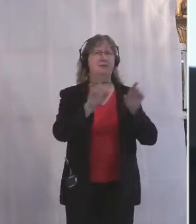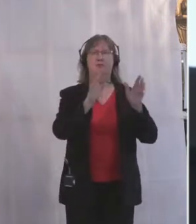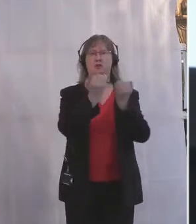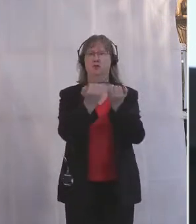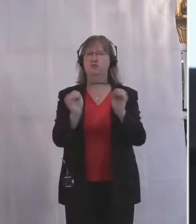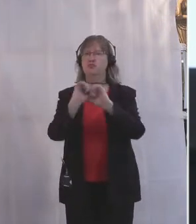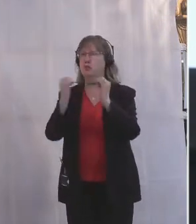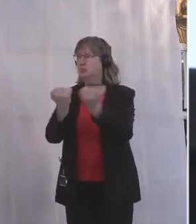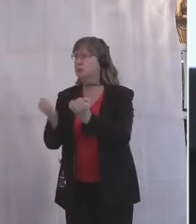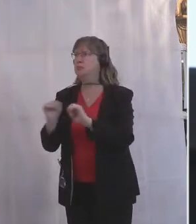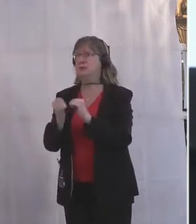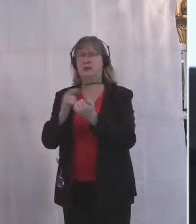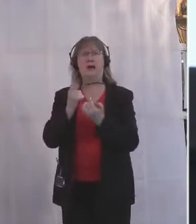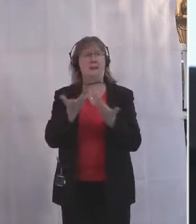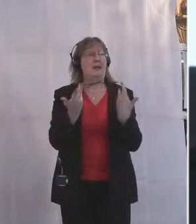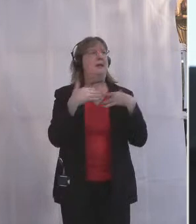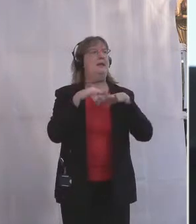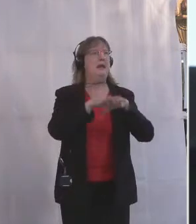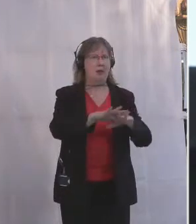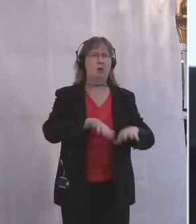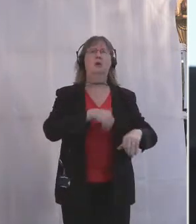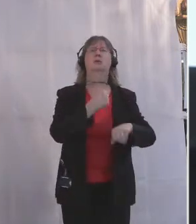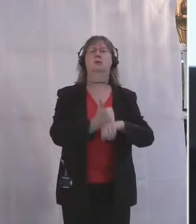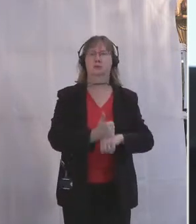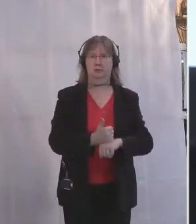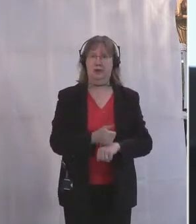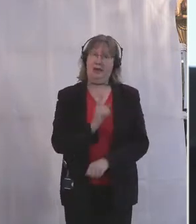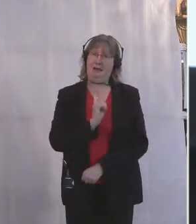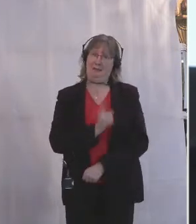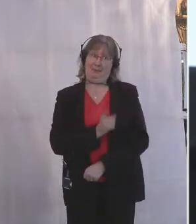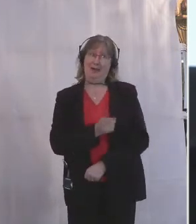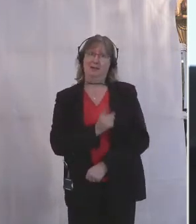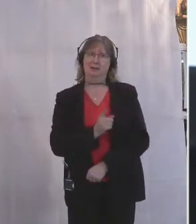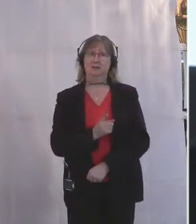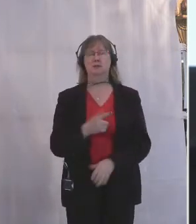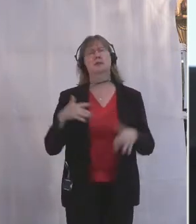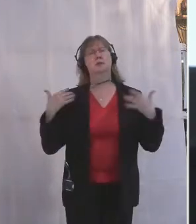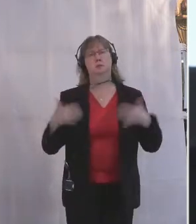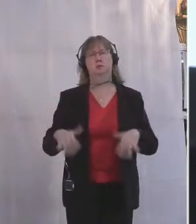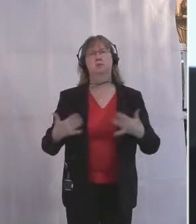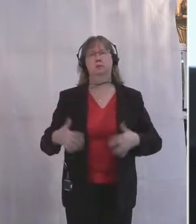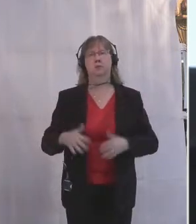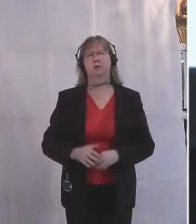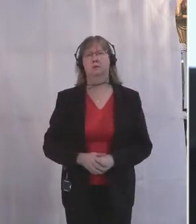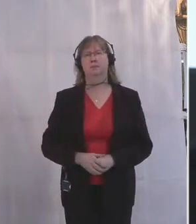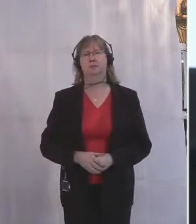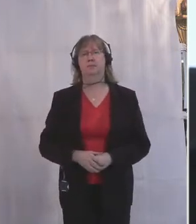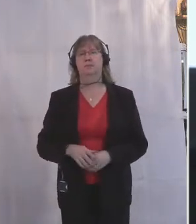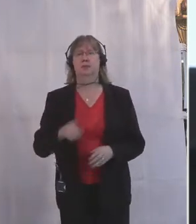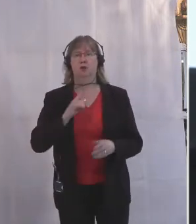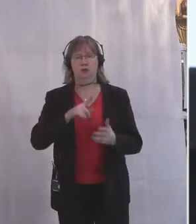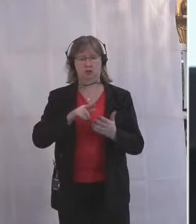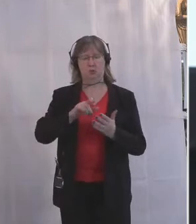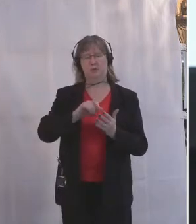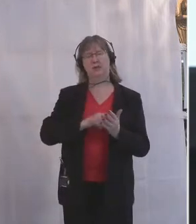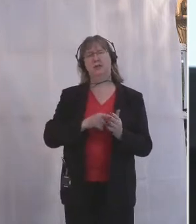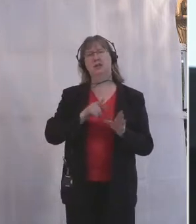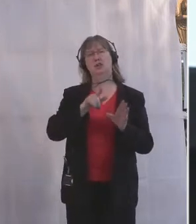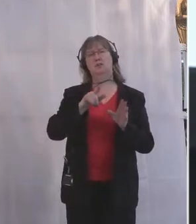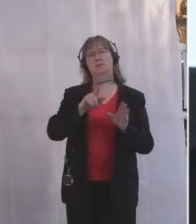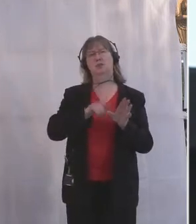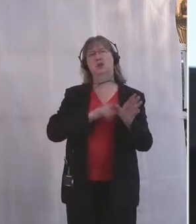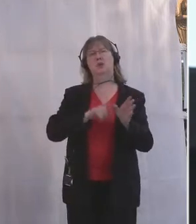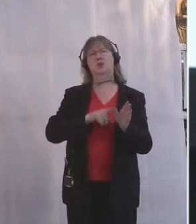I slowly built up that network, and that has been really, really great. So I was on the Young Innovators Award program last